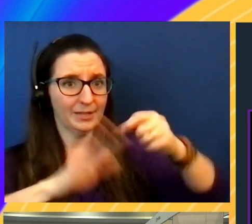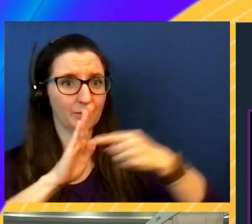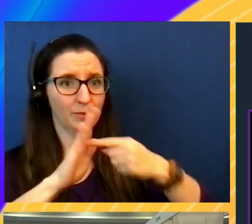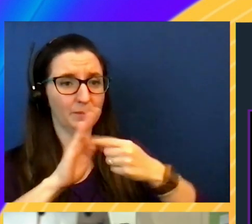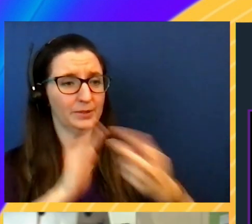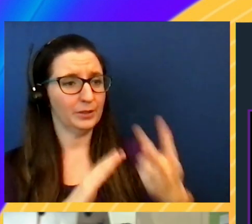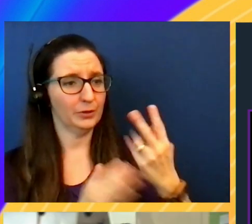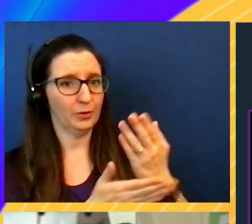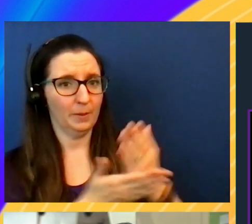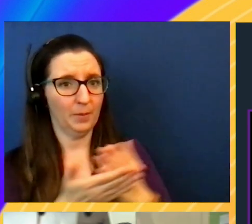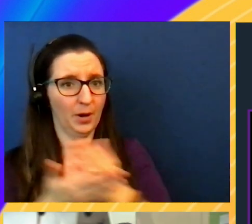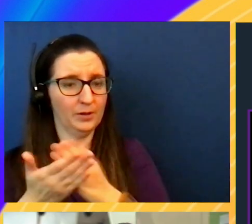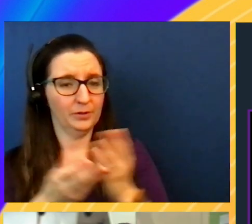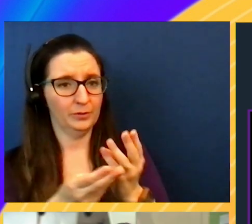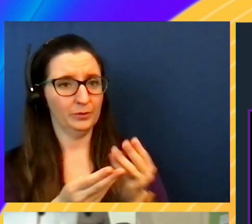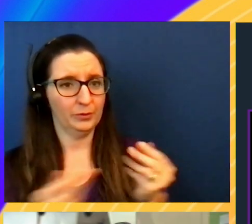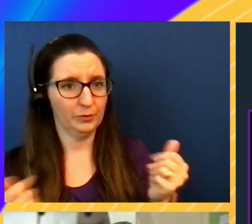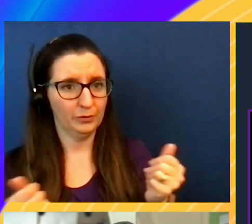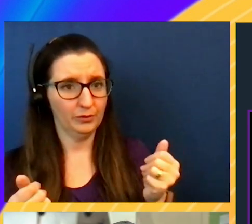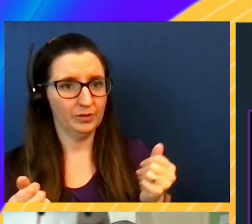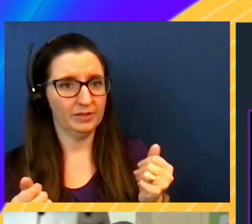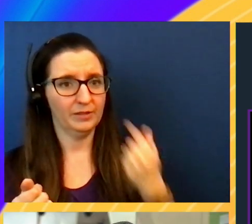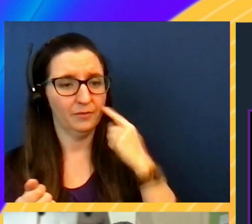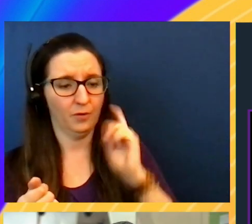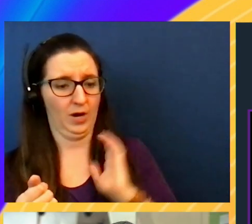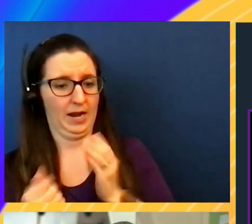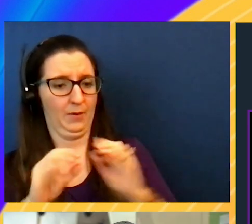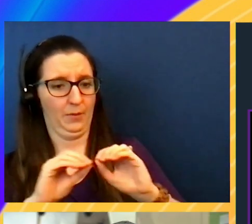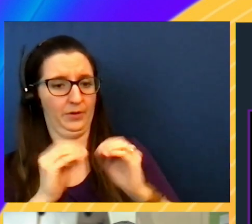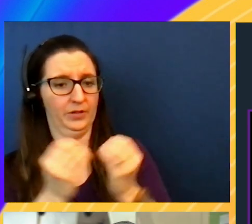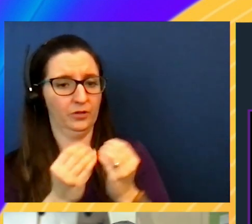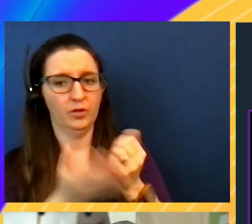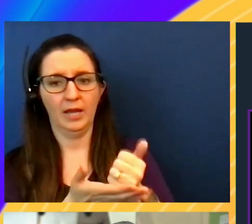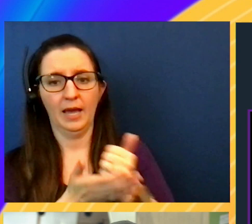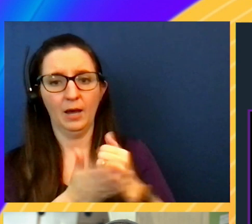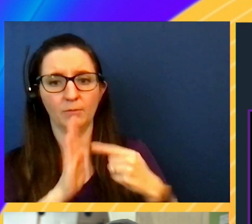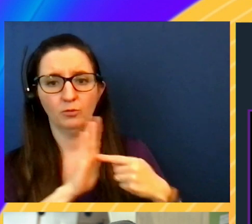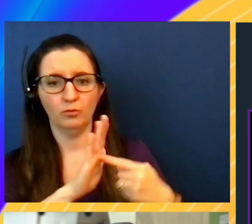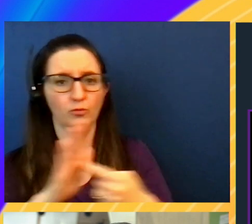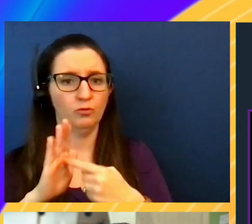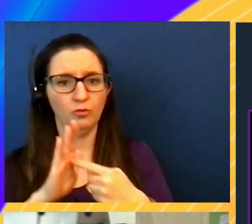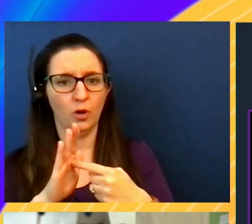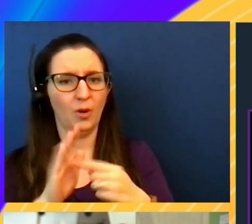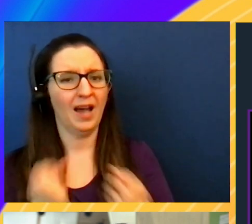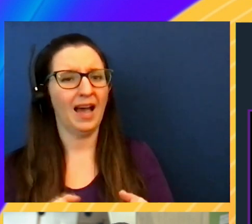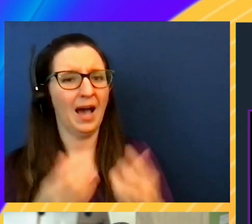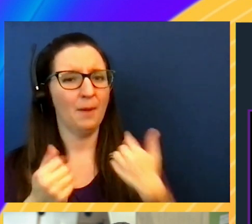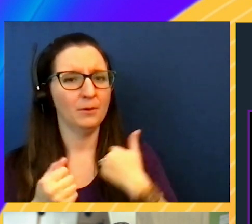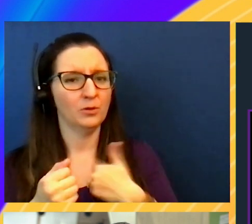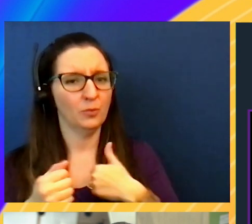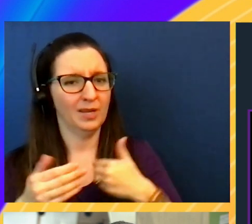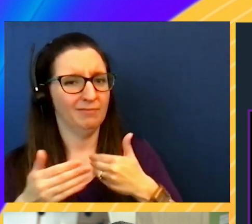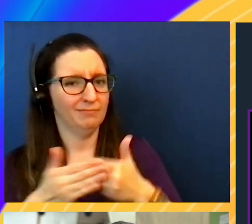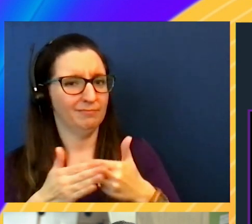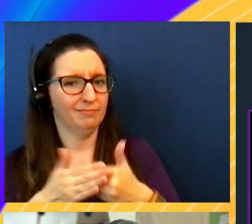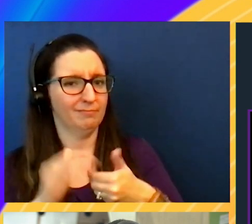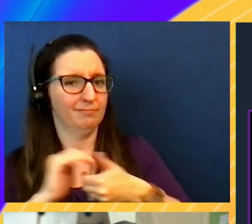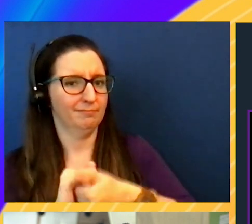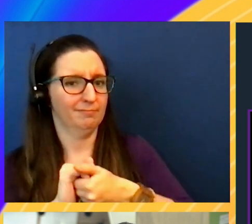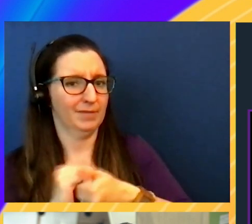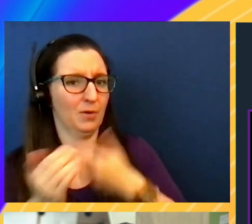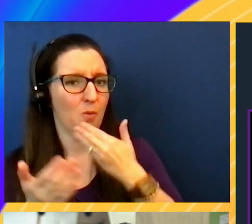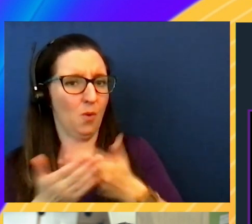of the solutions architecture organization help to demonstrate the degree to which we collaborate well, I think, internally. And that